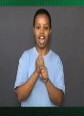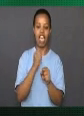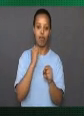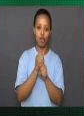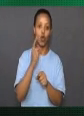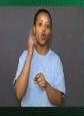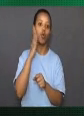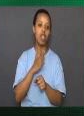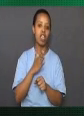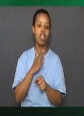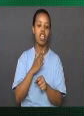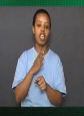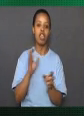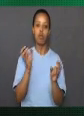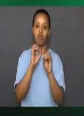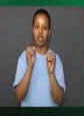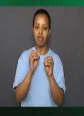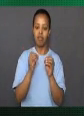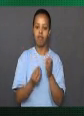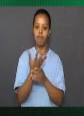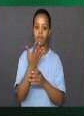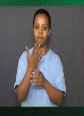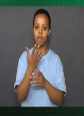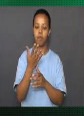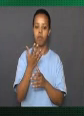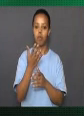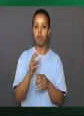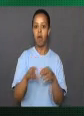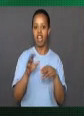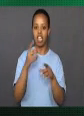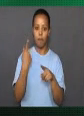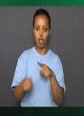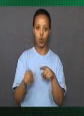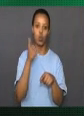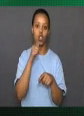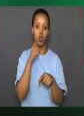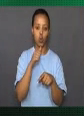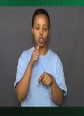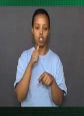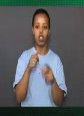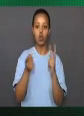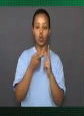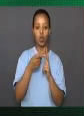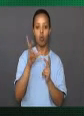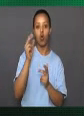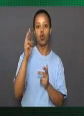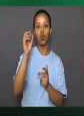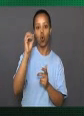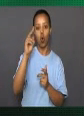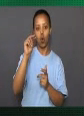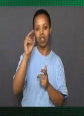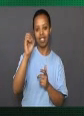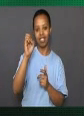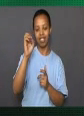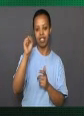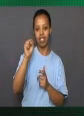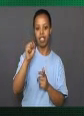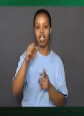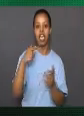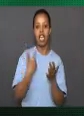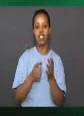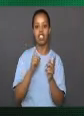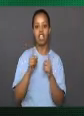the non-reproductive females; and the drones, who are the reproductive